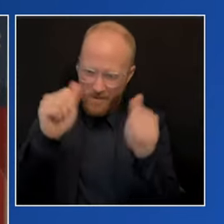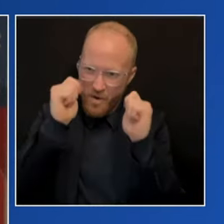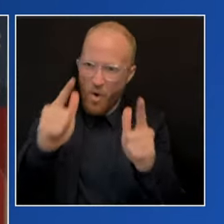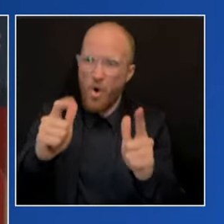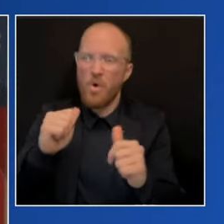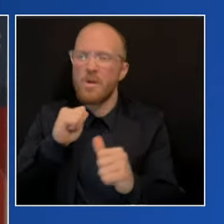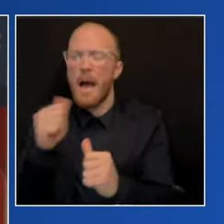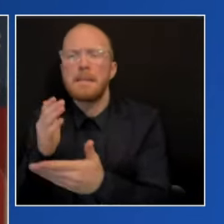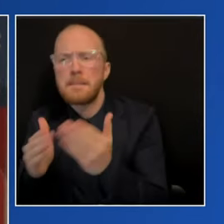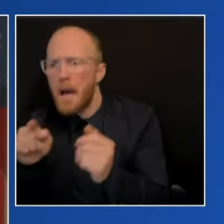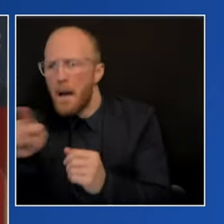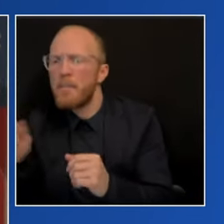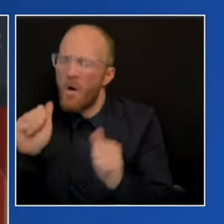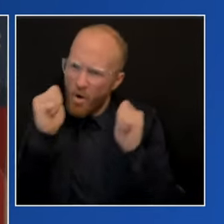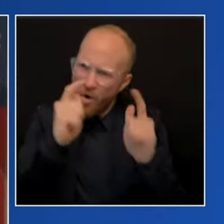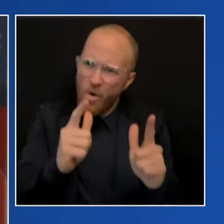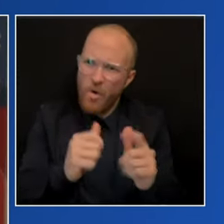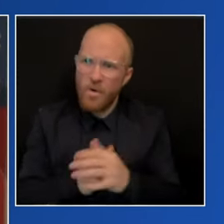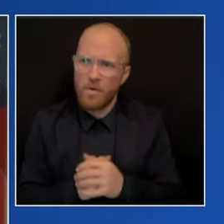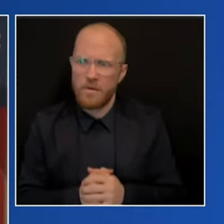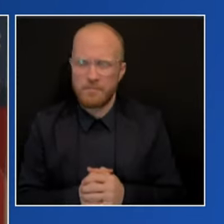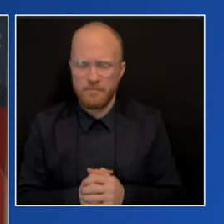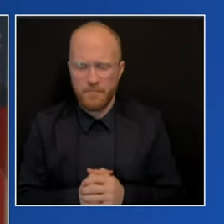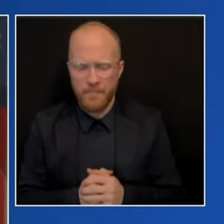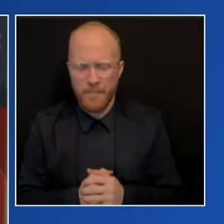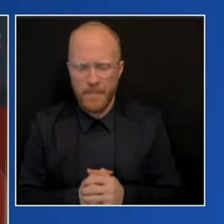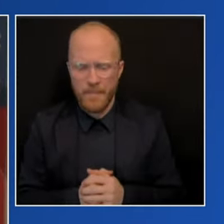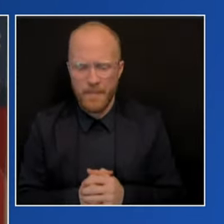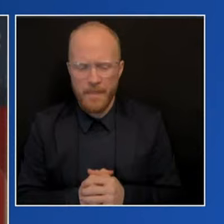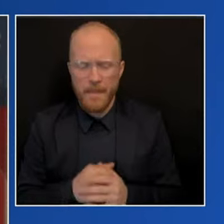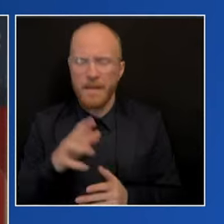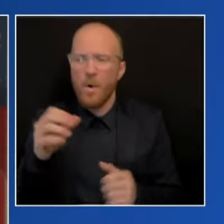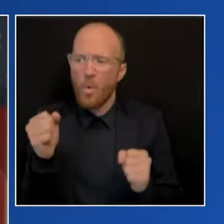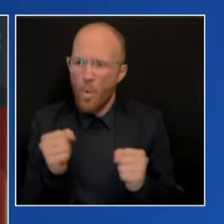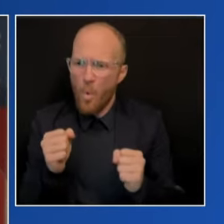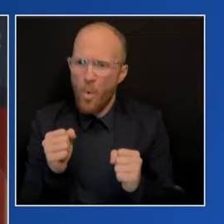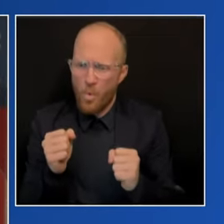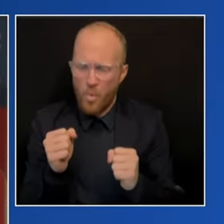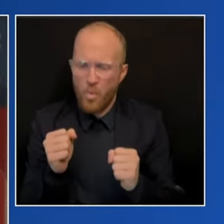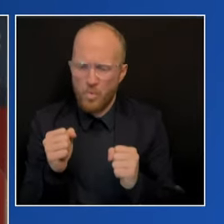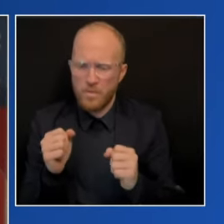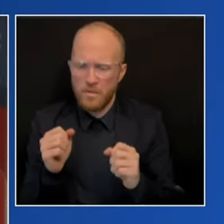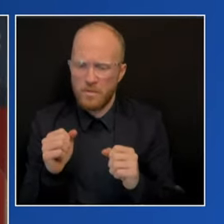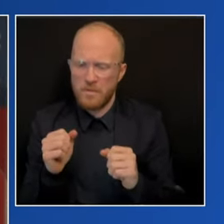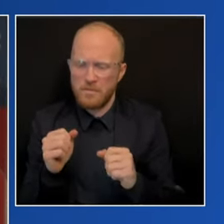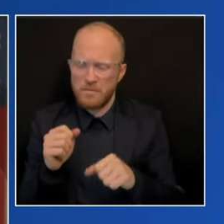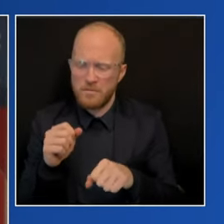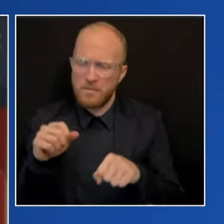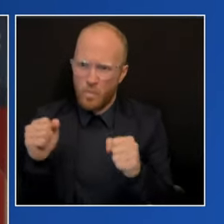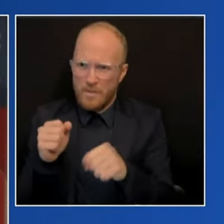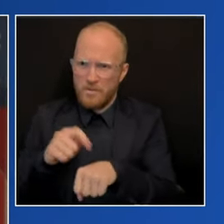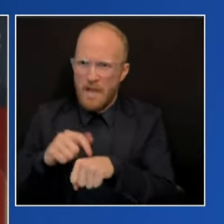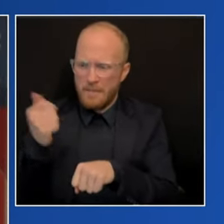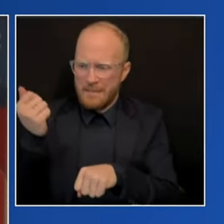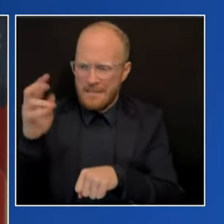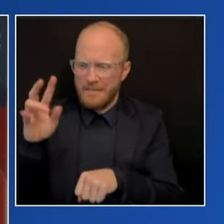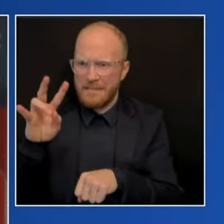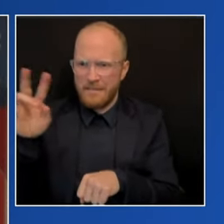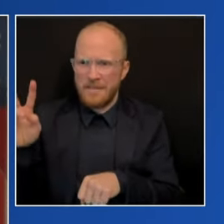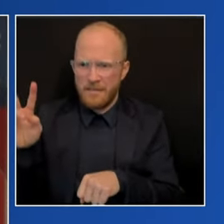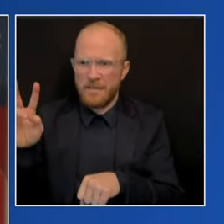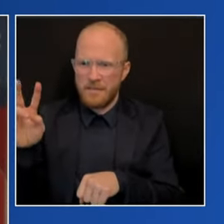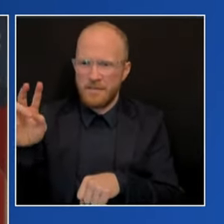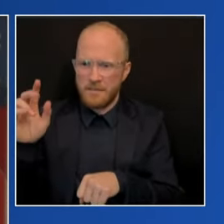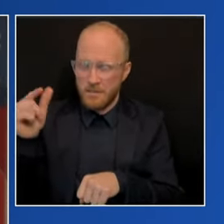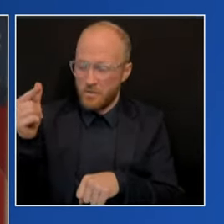this. In the cold winter of 1777, George Washington